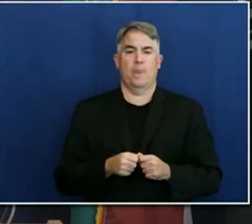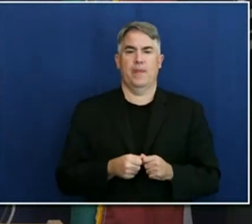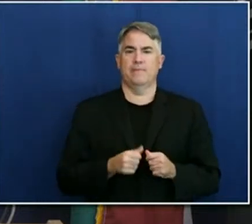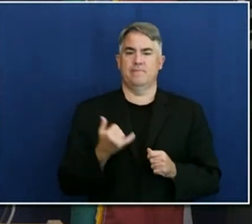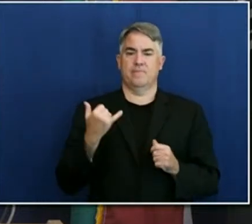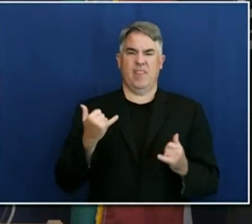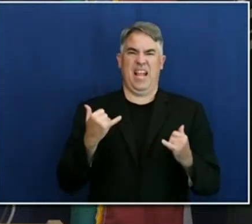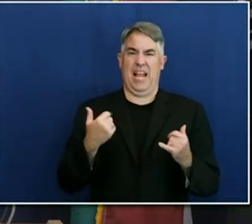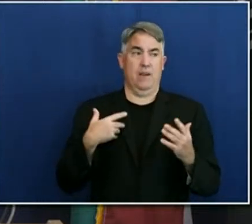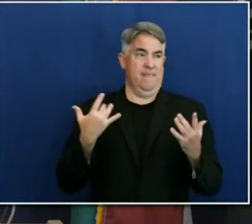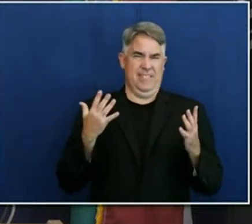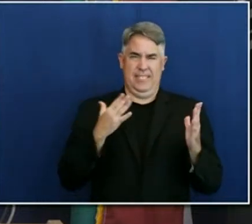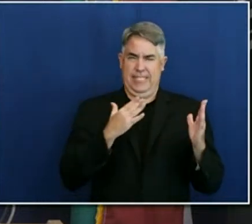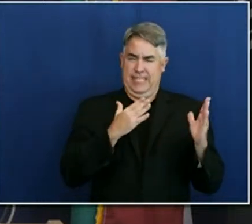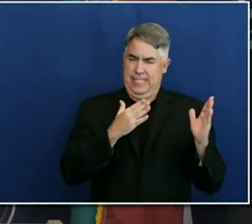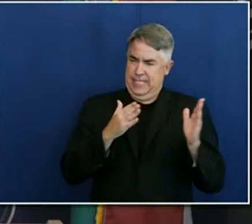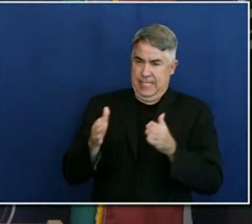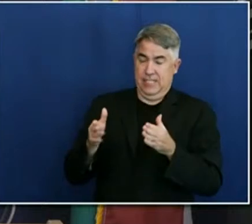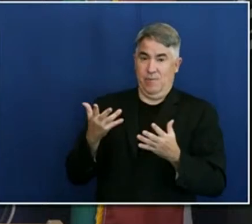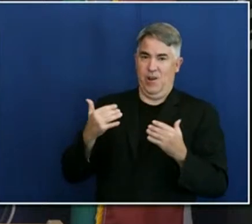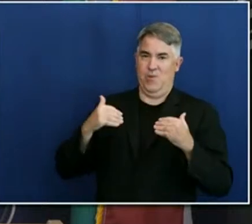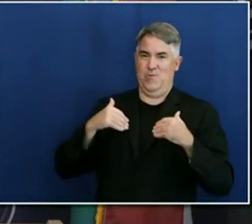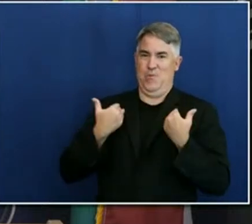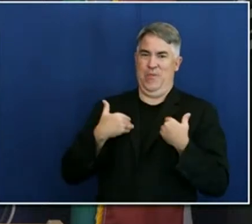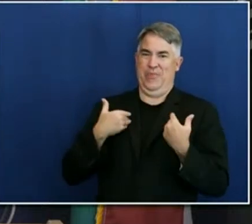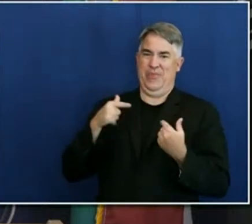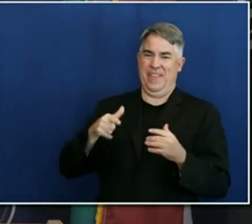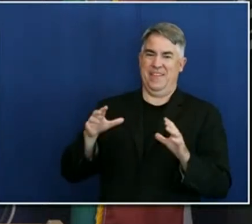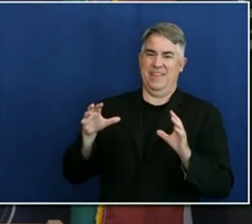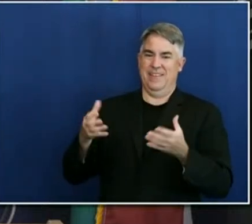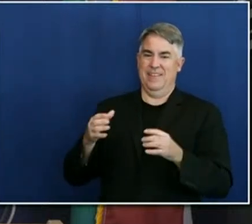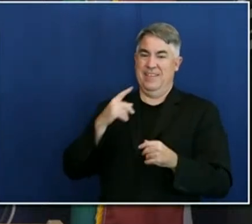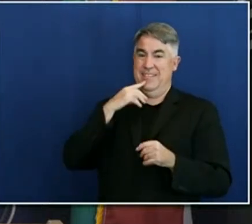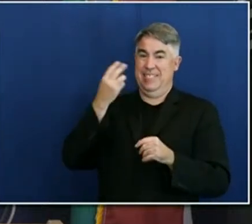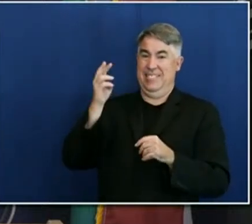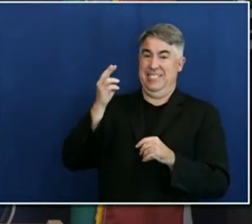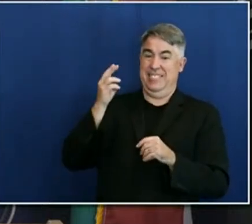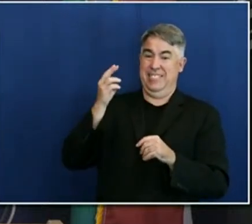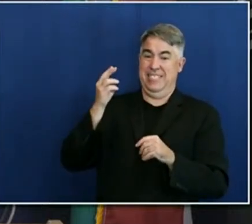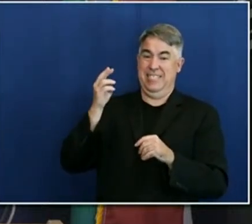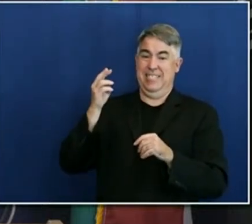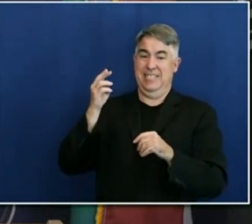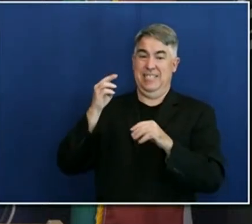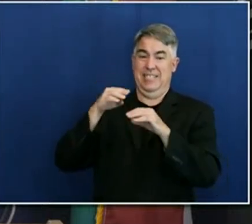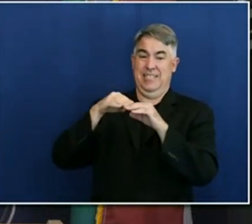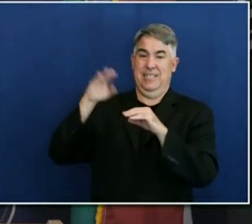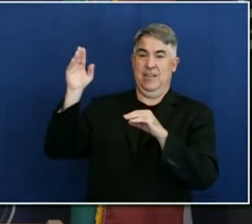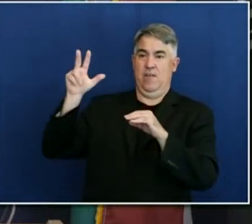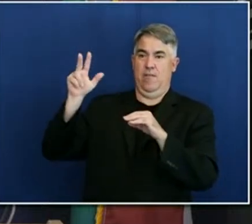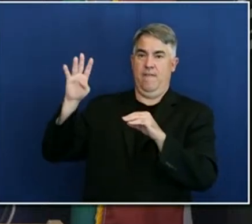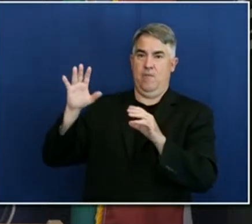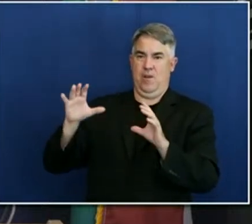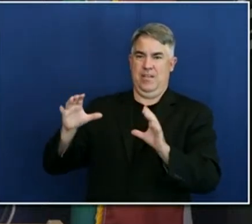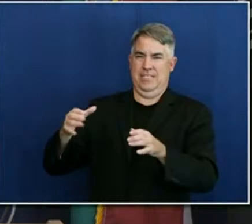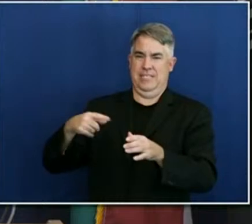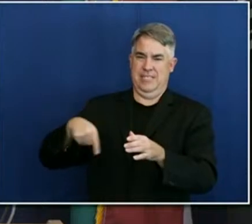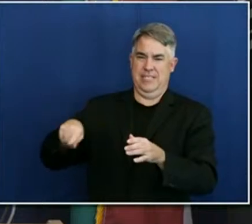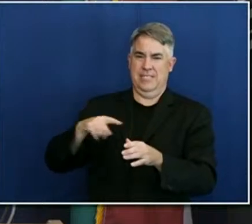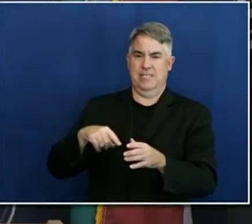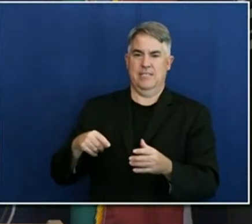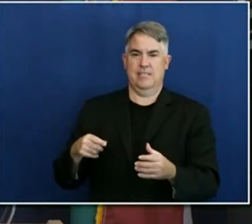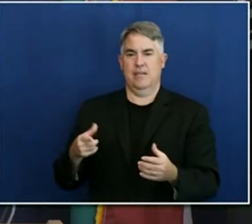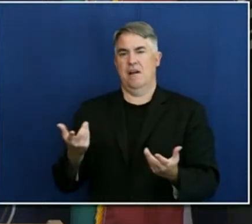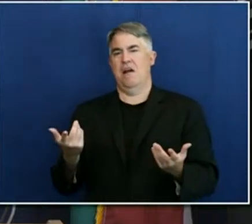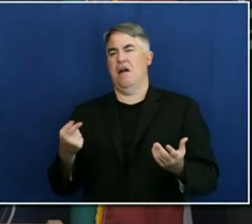between 16 and 34 may not be hesitant to get a vaccine, but may not see it as a convenient option. And so we're